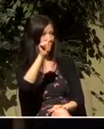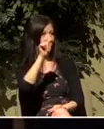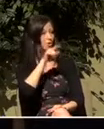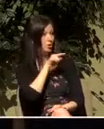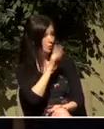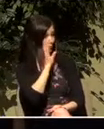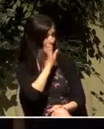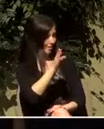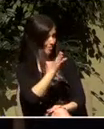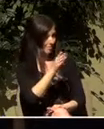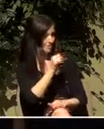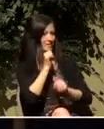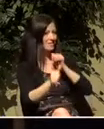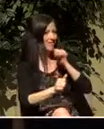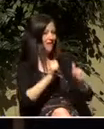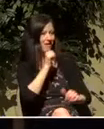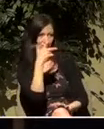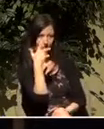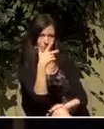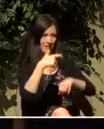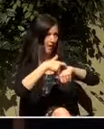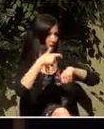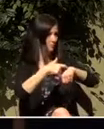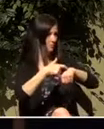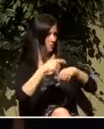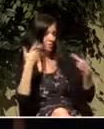3 times that you know me."